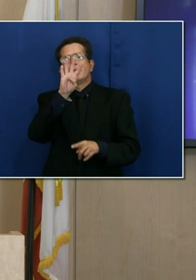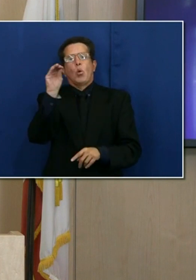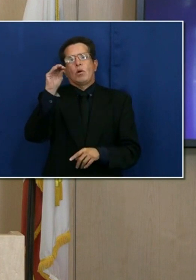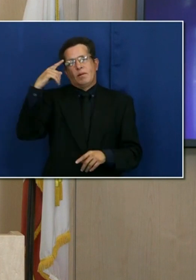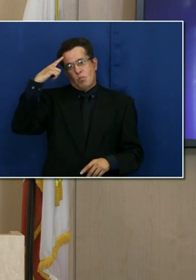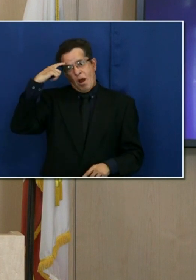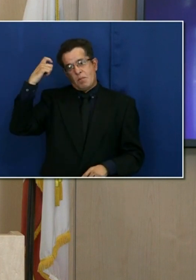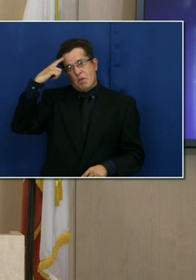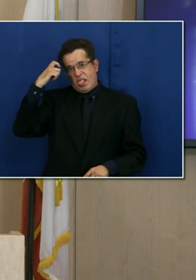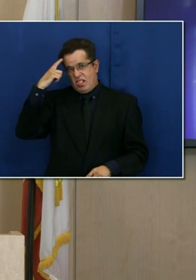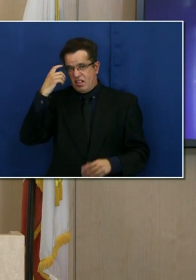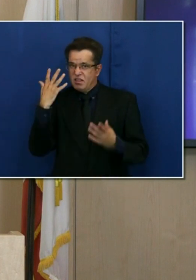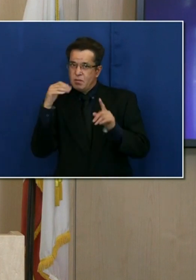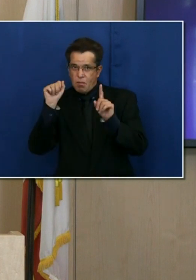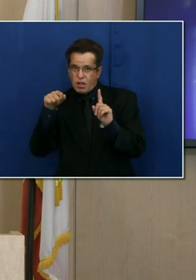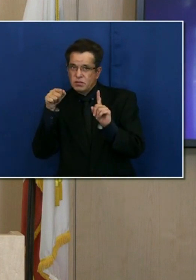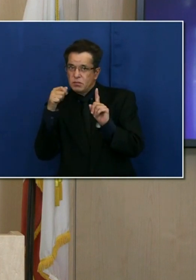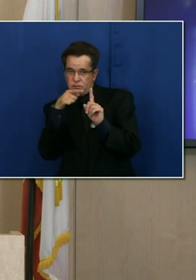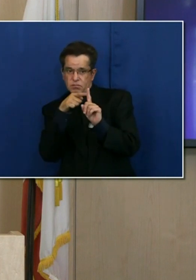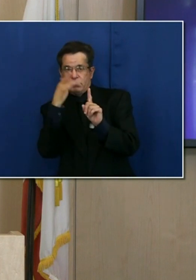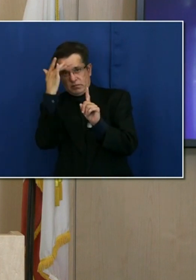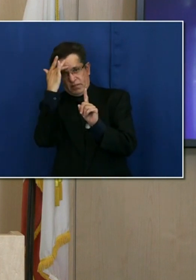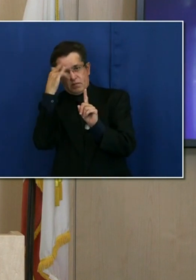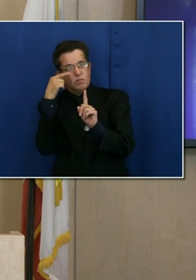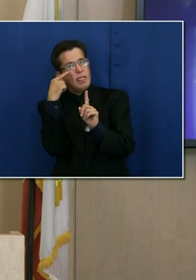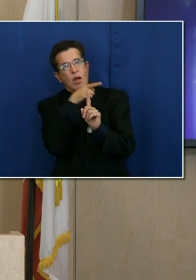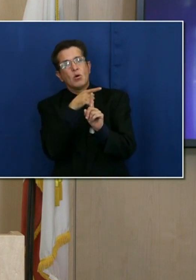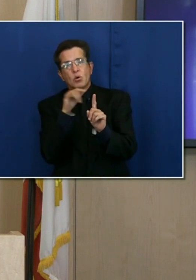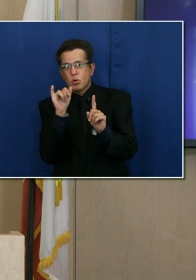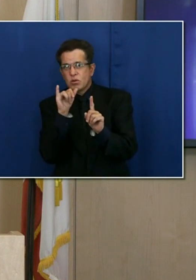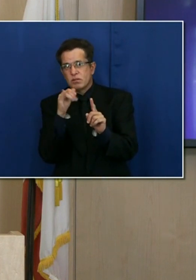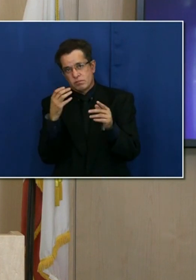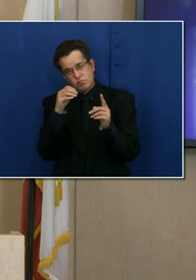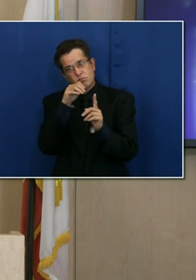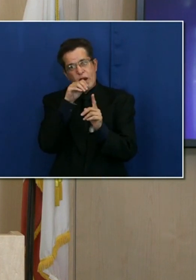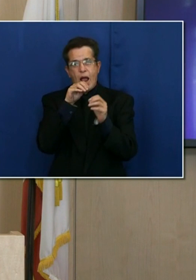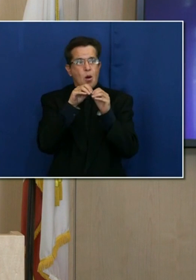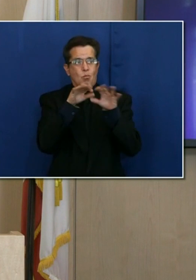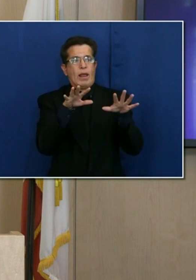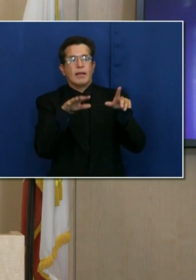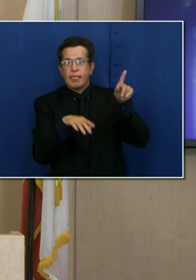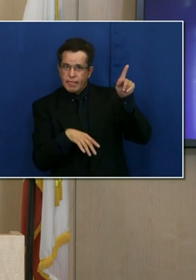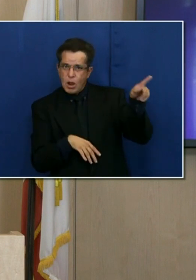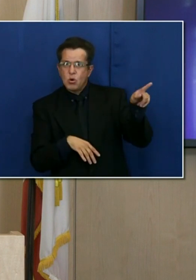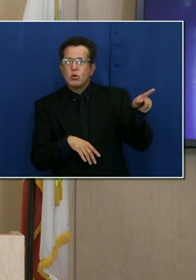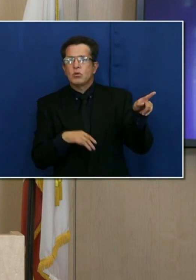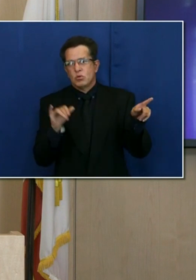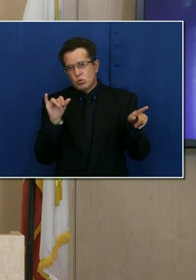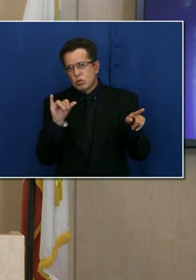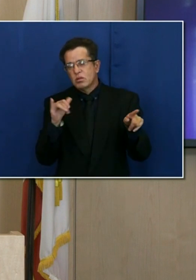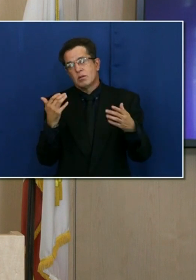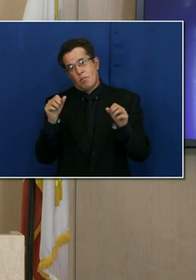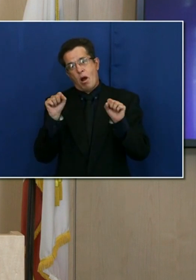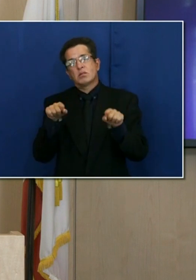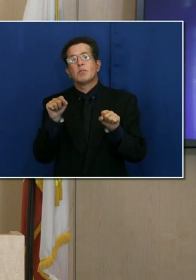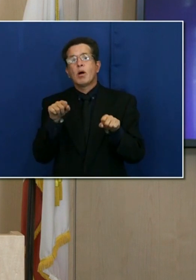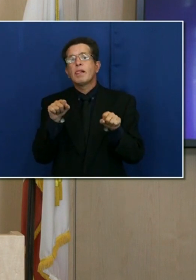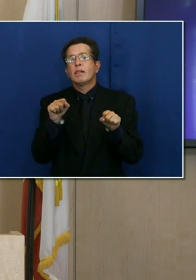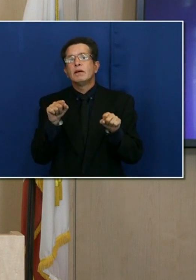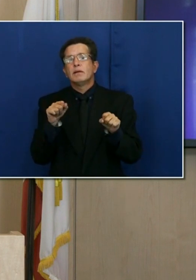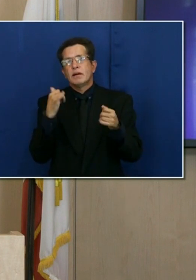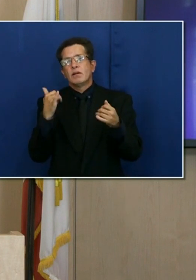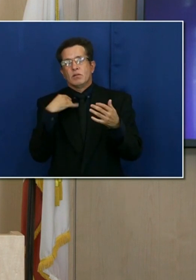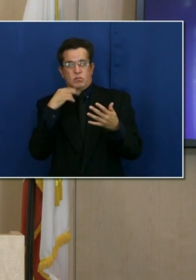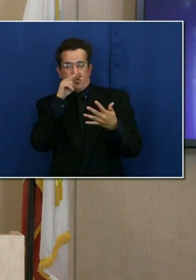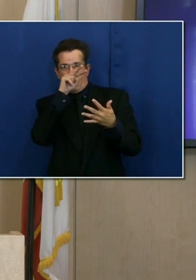cases that we've associated with that outbreak, or set of outbreaks. We do know that